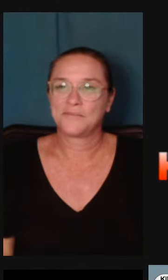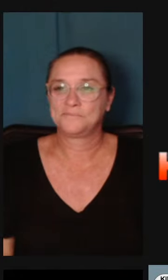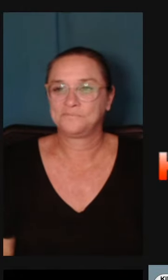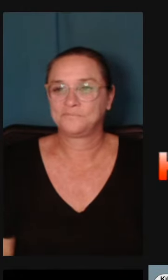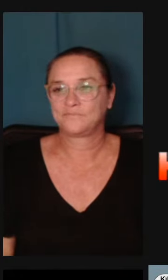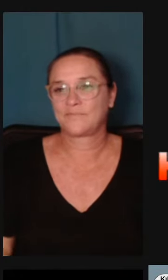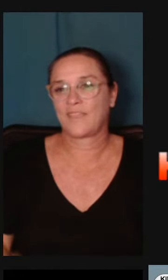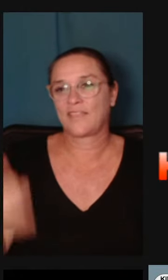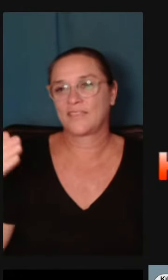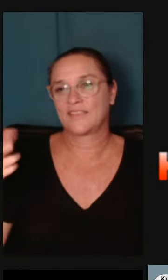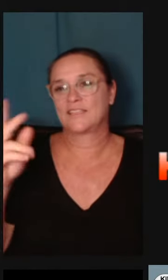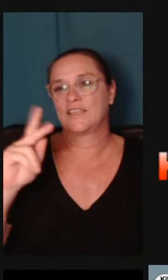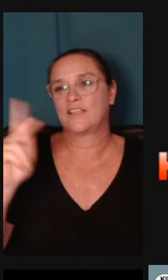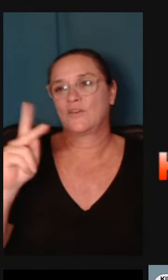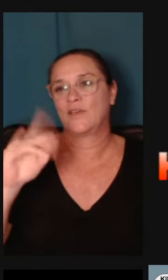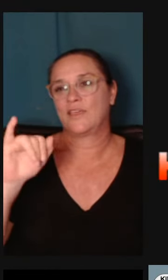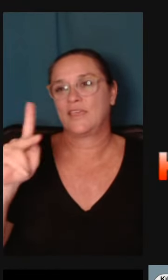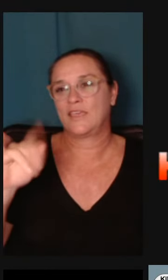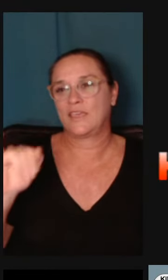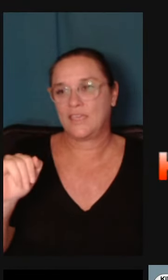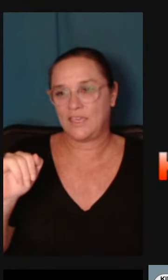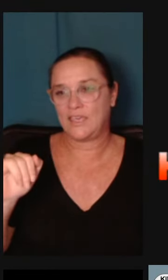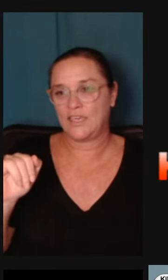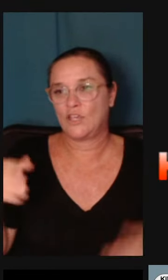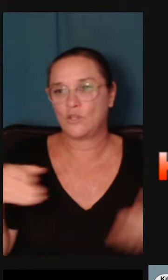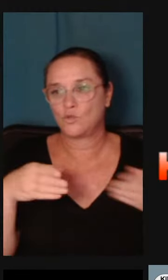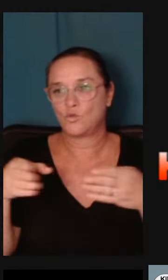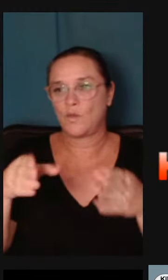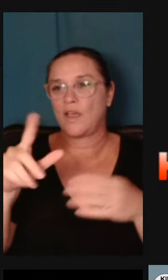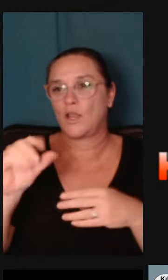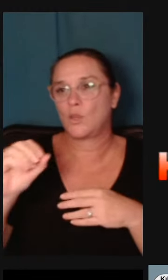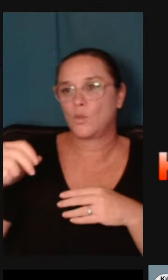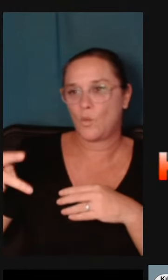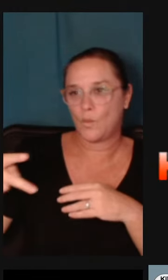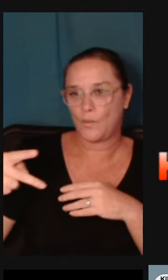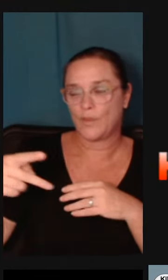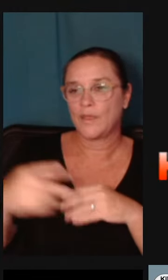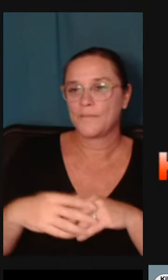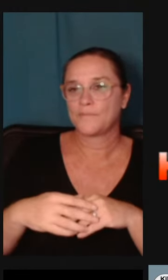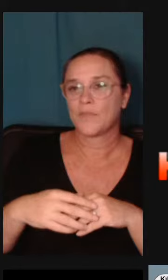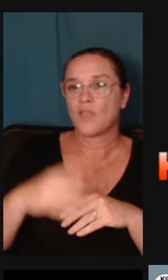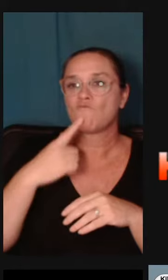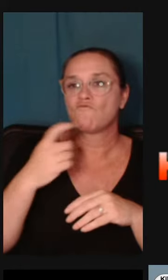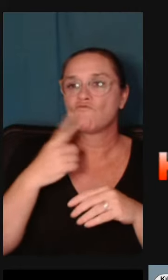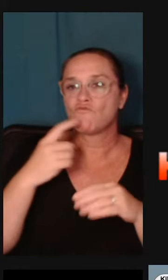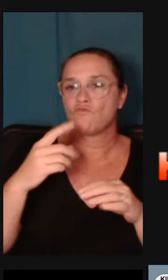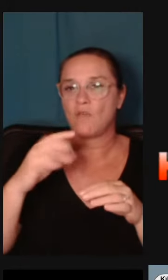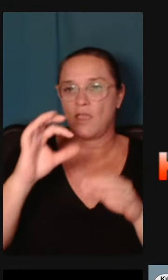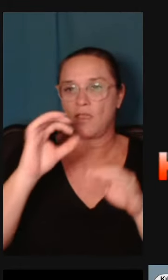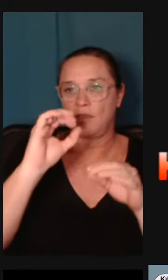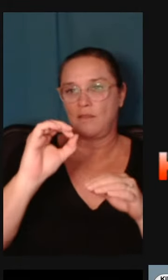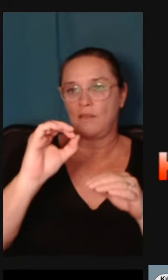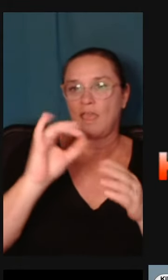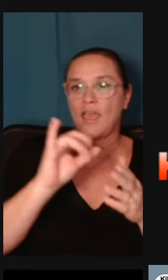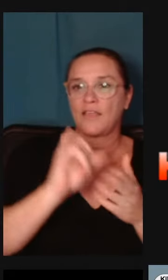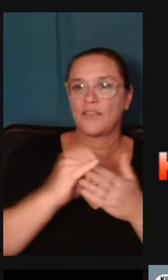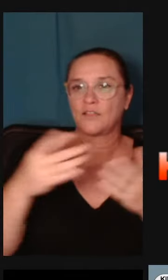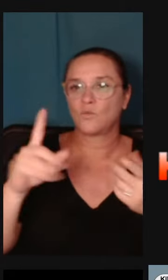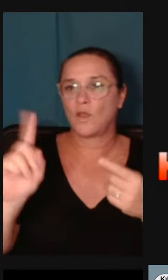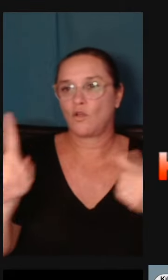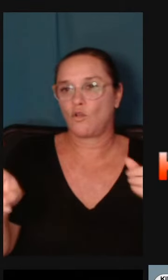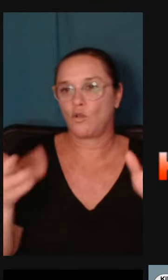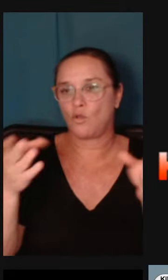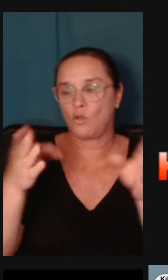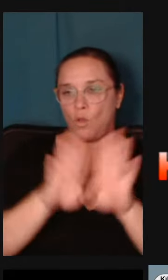There's the Kīlauea Iki Trail loop right there, and the red circle shows closure of the western switchbacks.